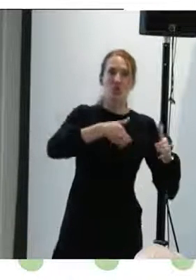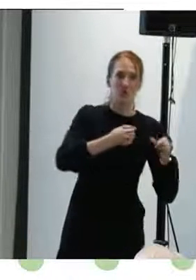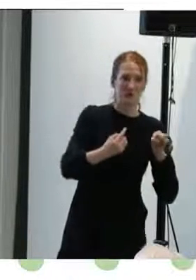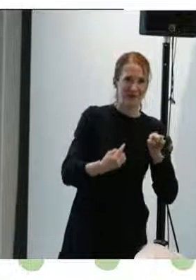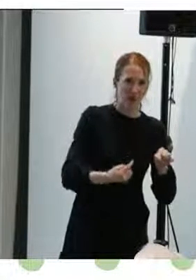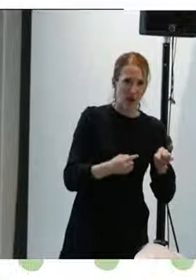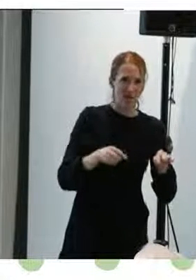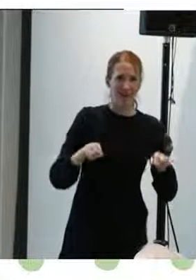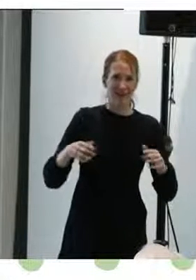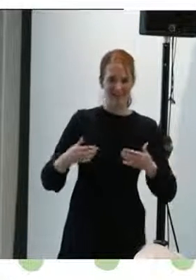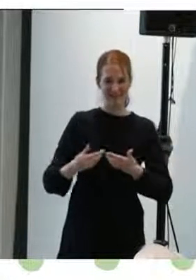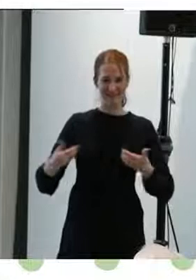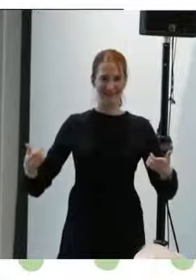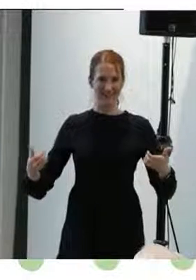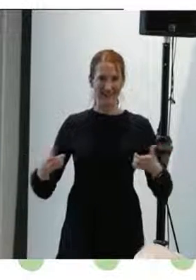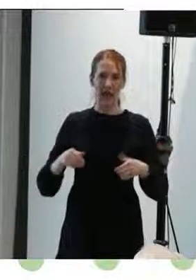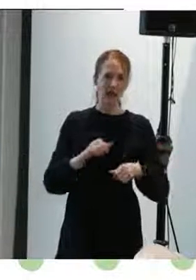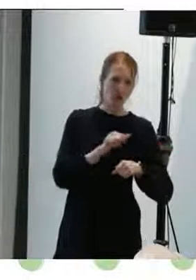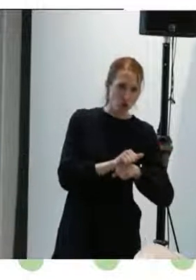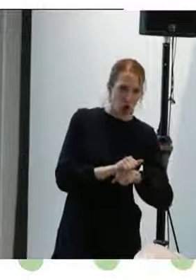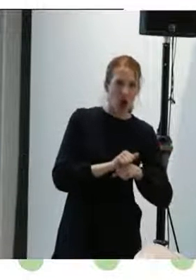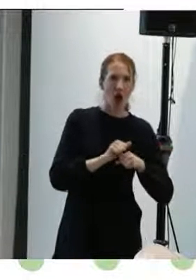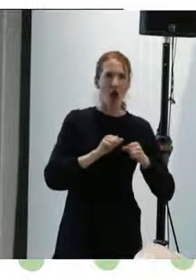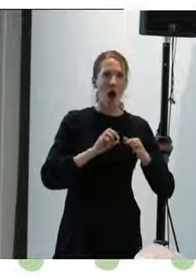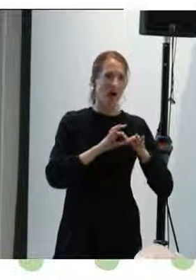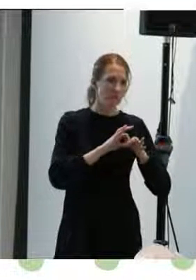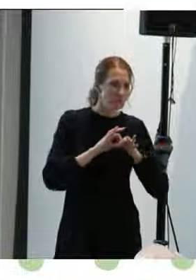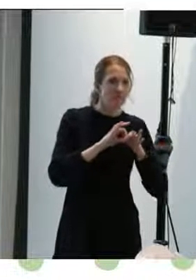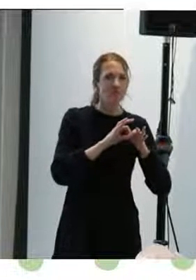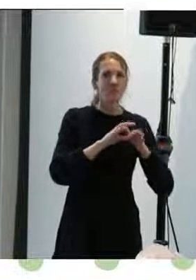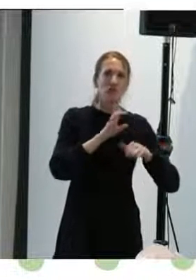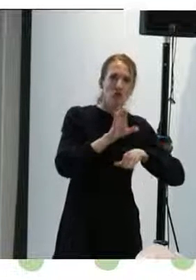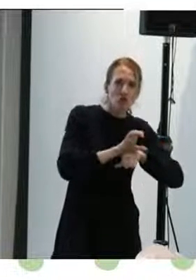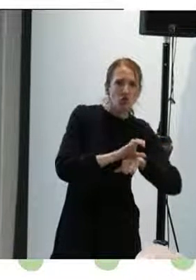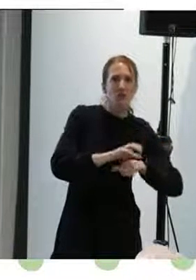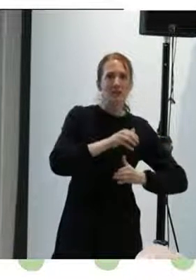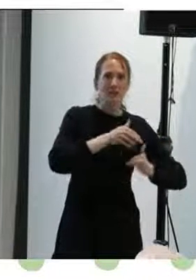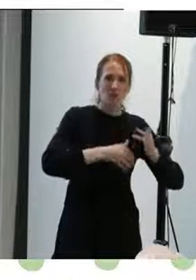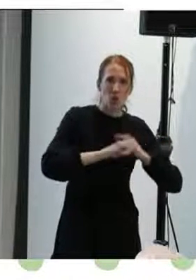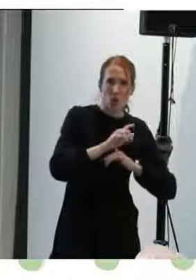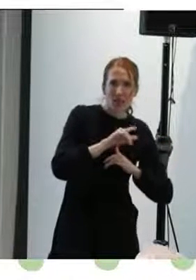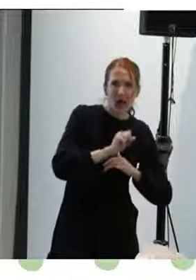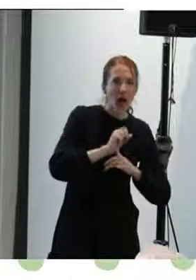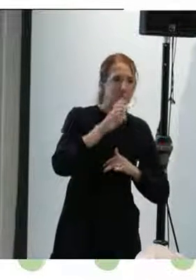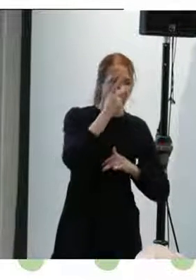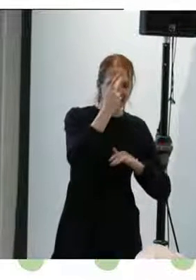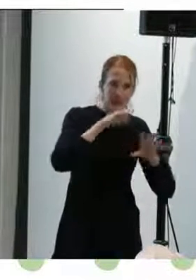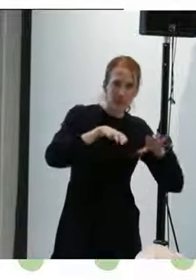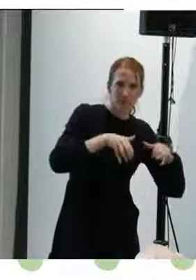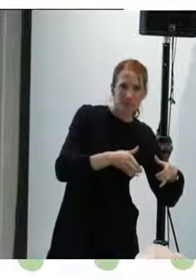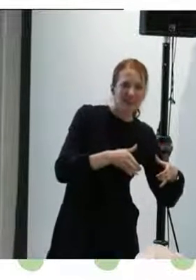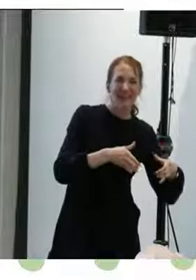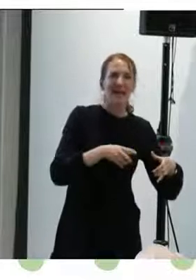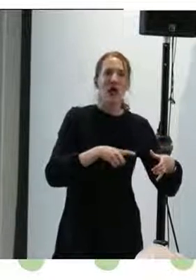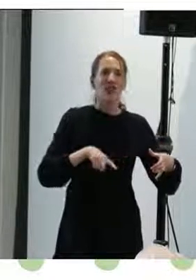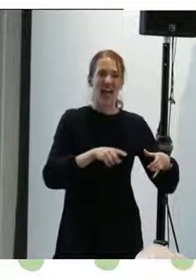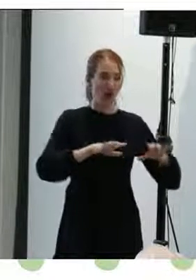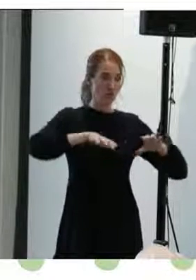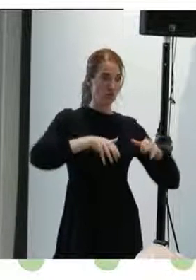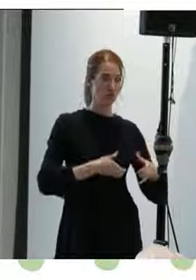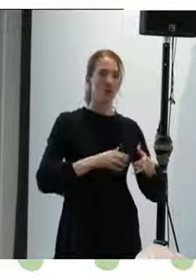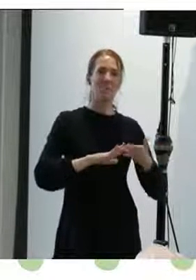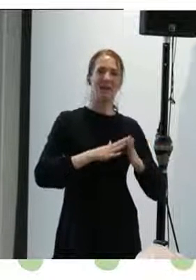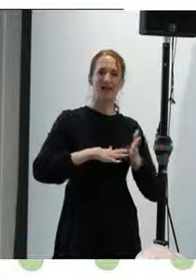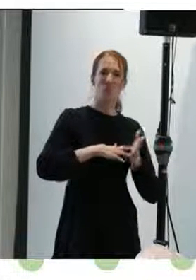jobs and unions and marriages and networks, churches, social clubs, political parties, all of these have become weak, but also have